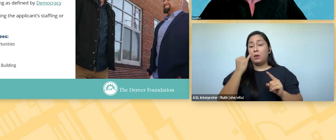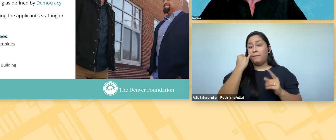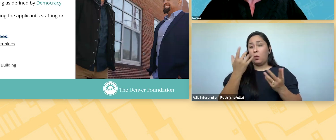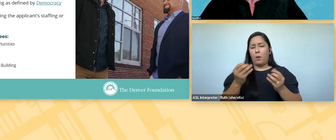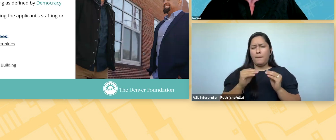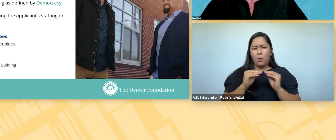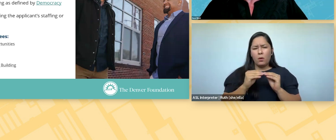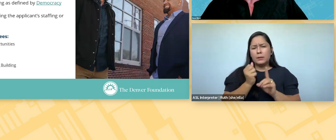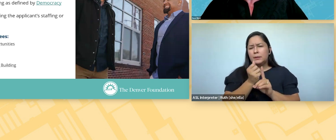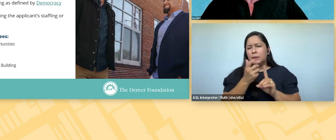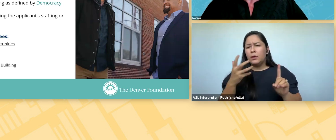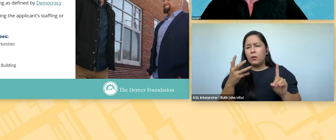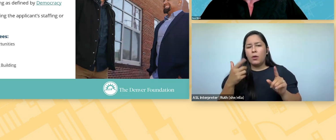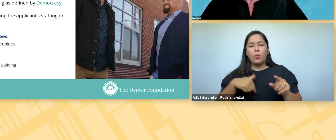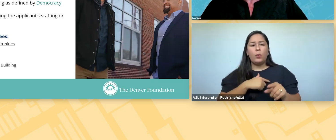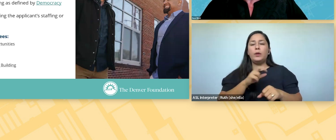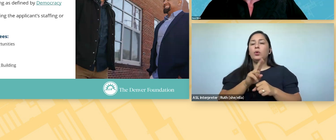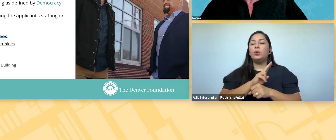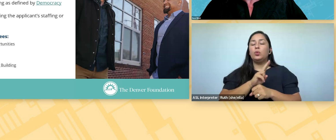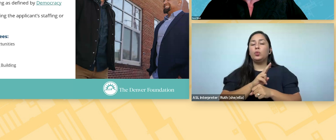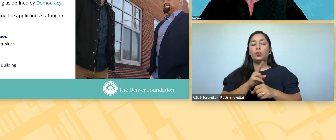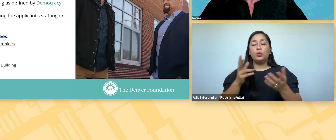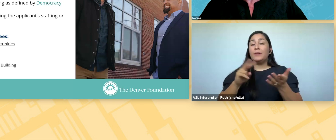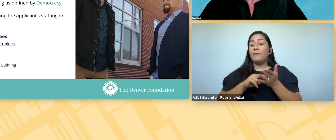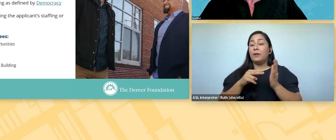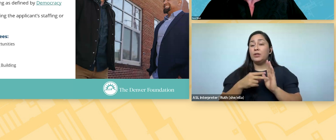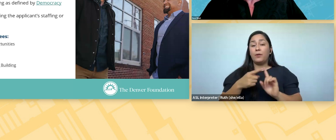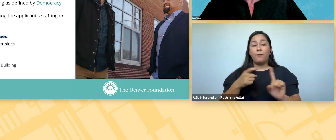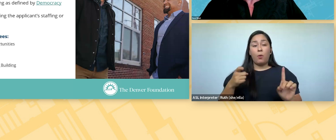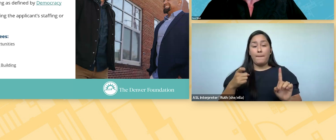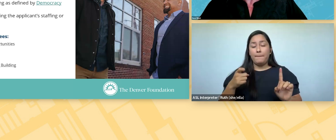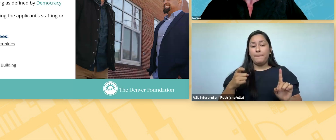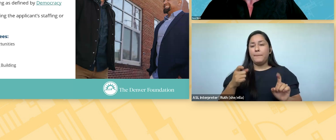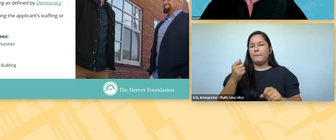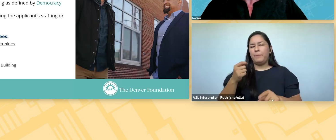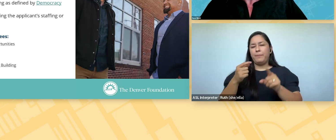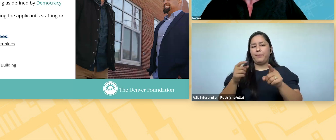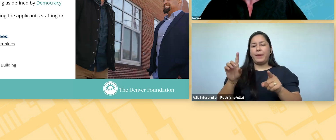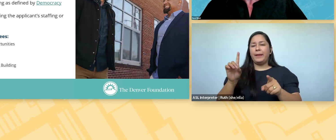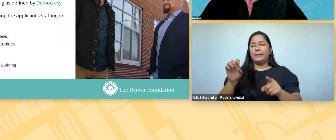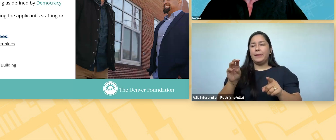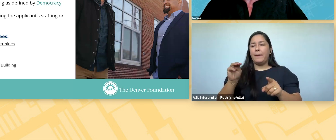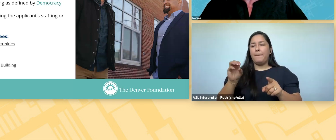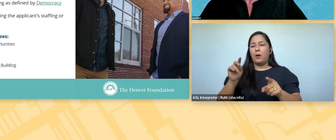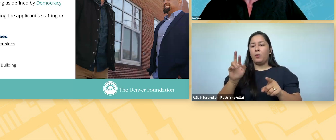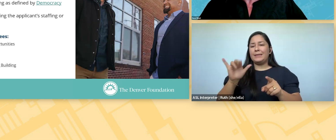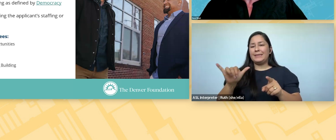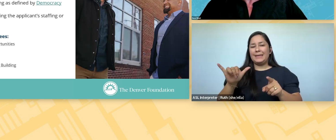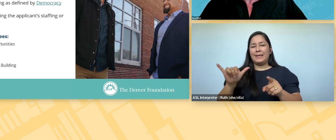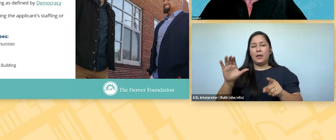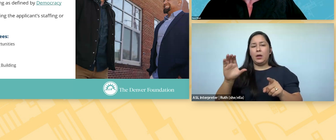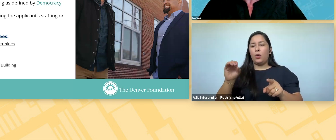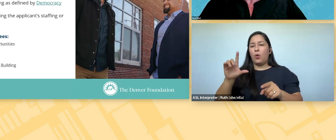more detail, we use the definition that was created a number of years ago by the Democracy Collaborative. When you get